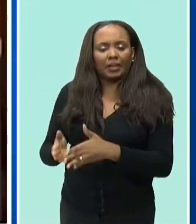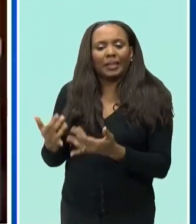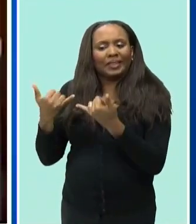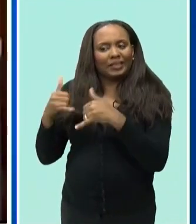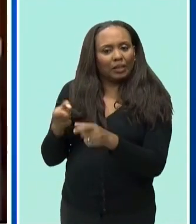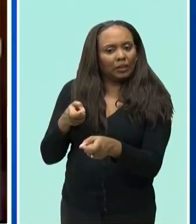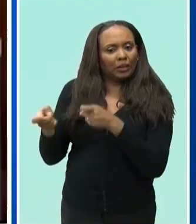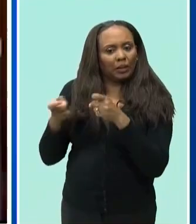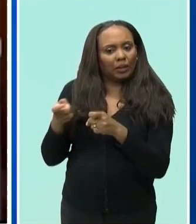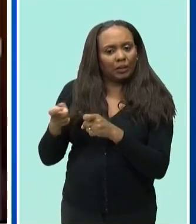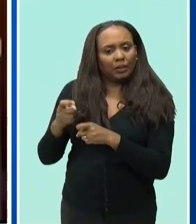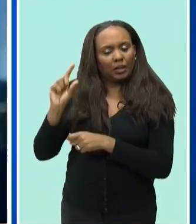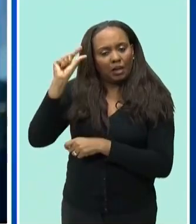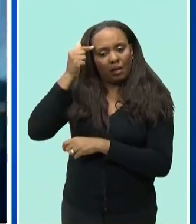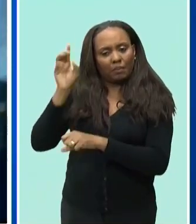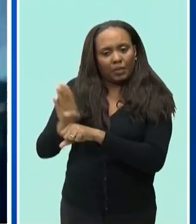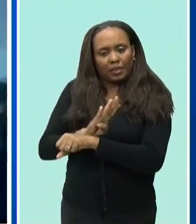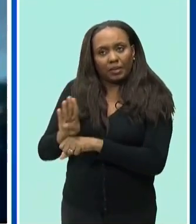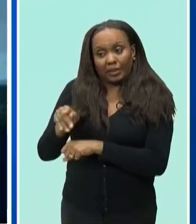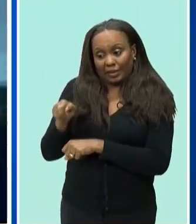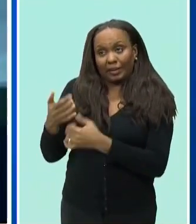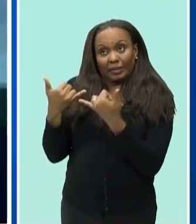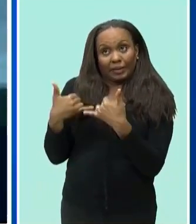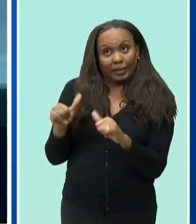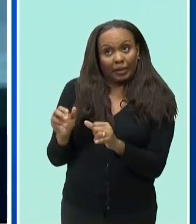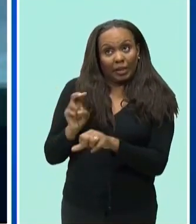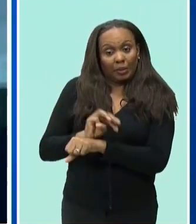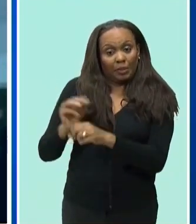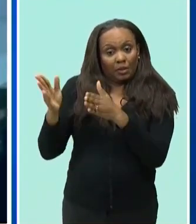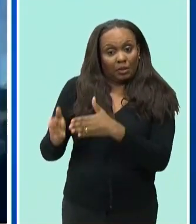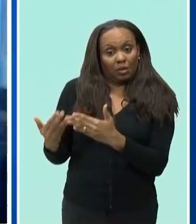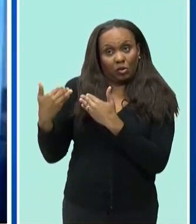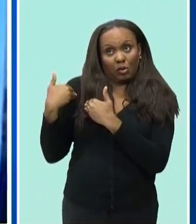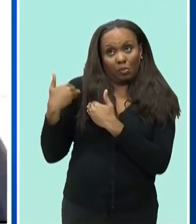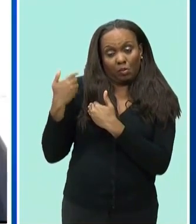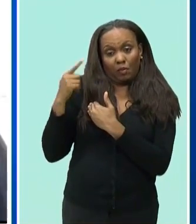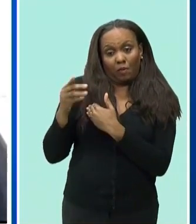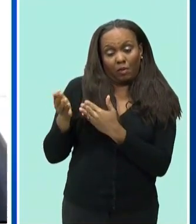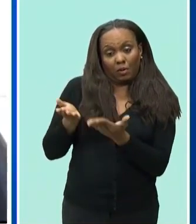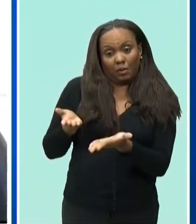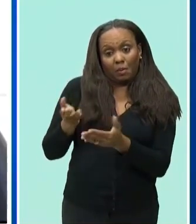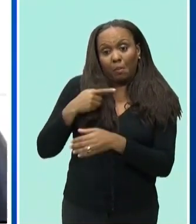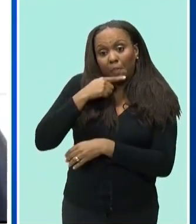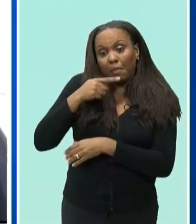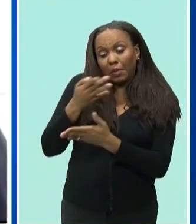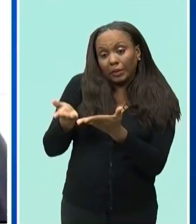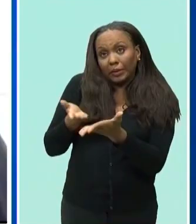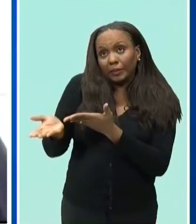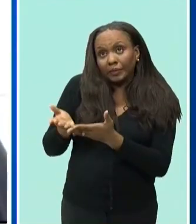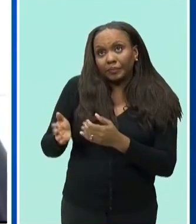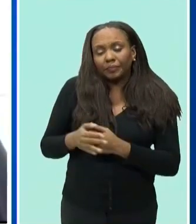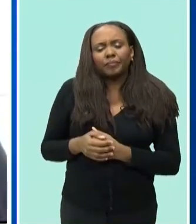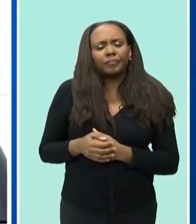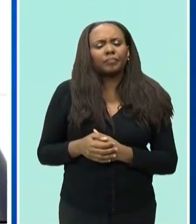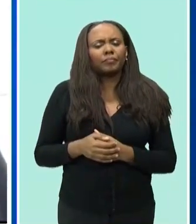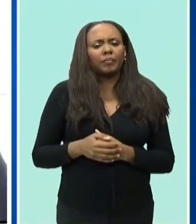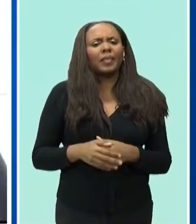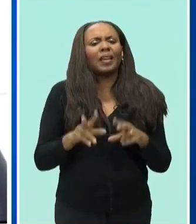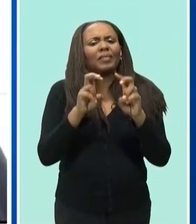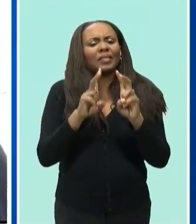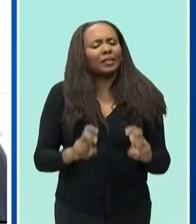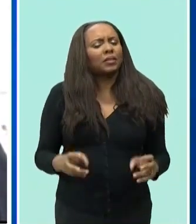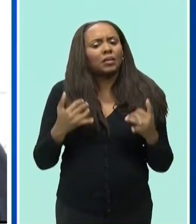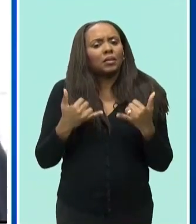in the Senate, and still the minister responsible for the public service. There is an investigation, and that's why I would